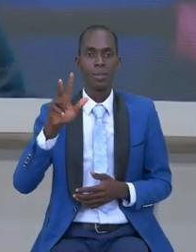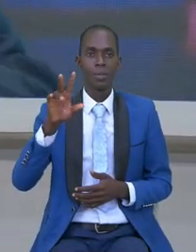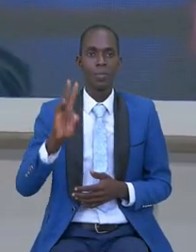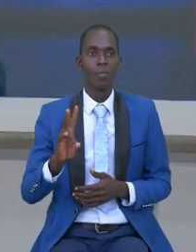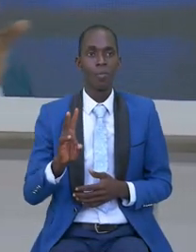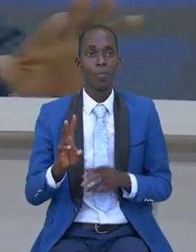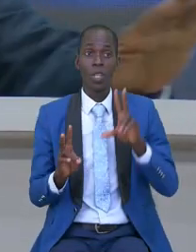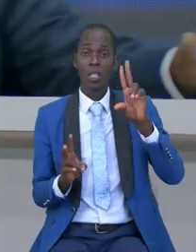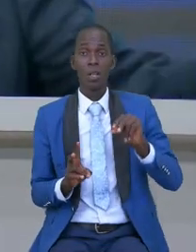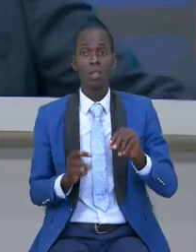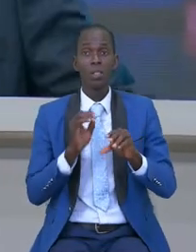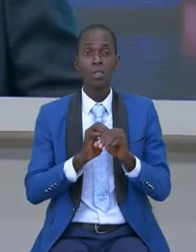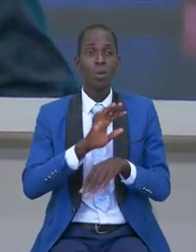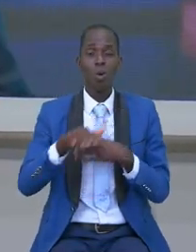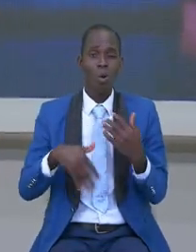Nay, in